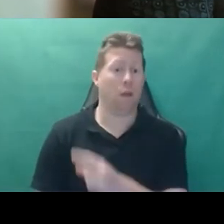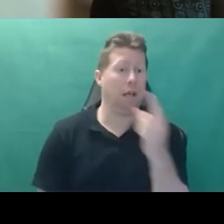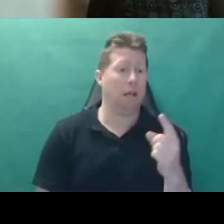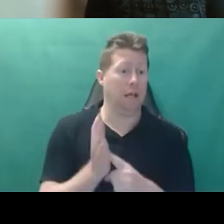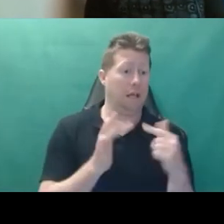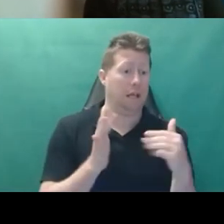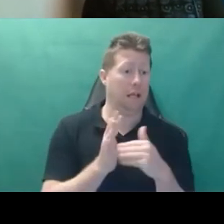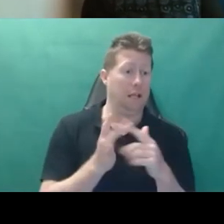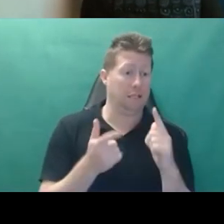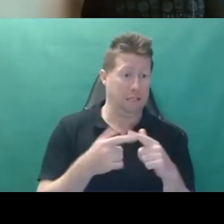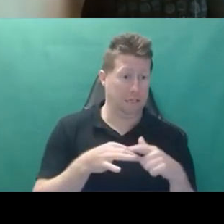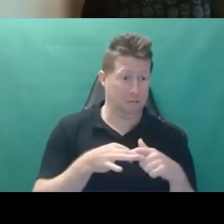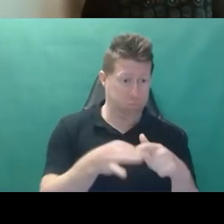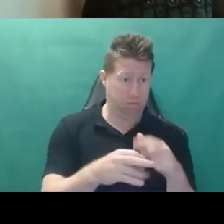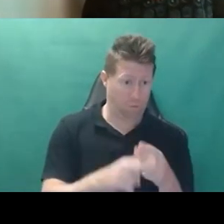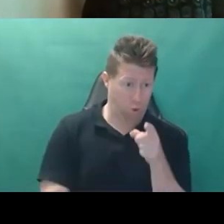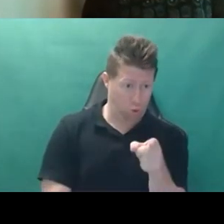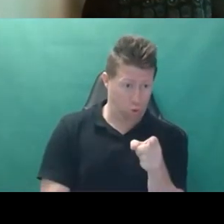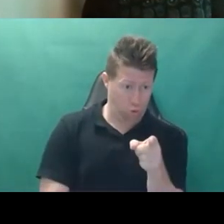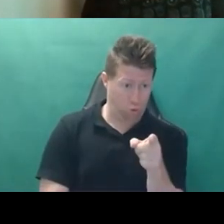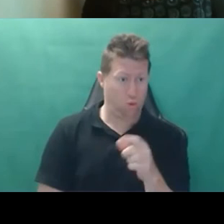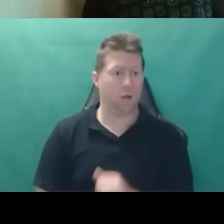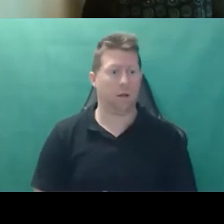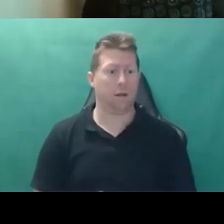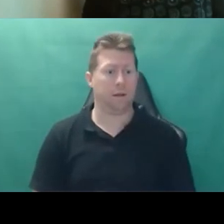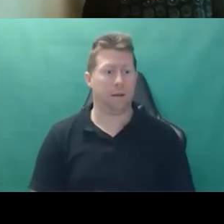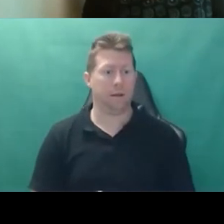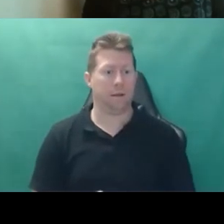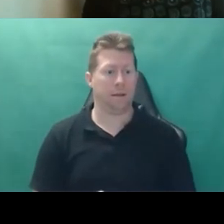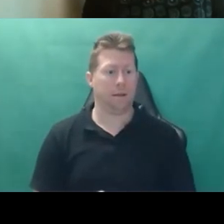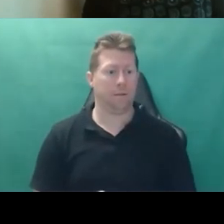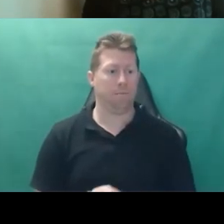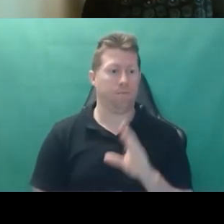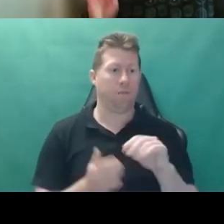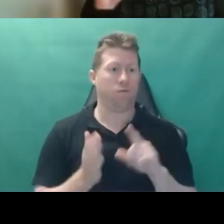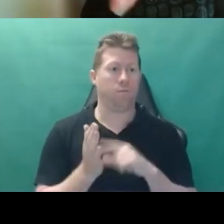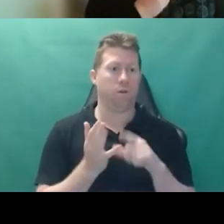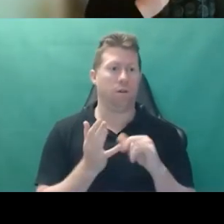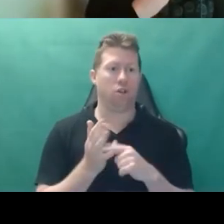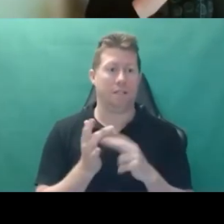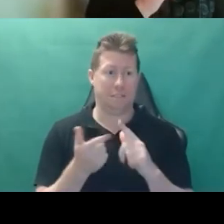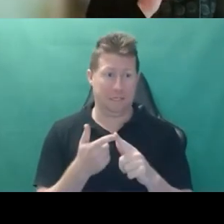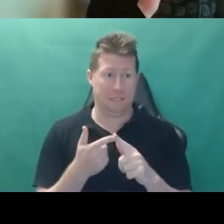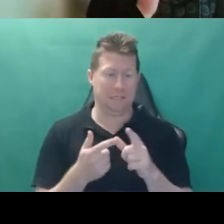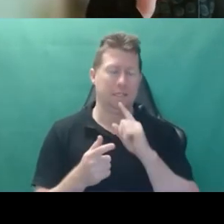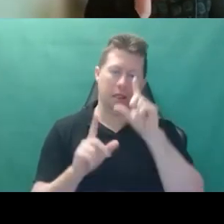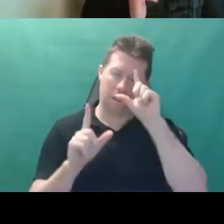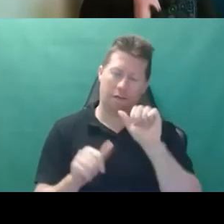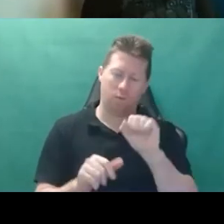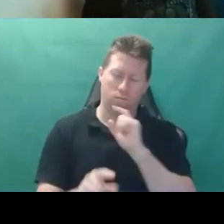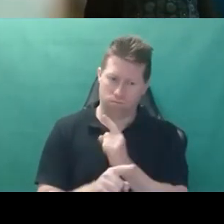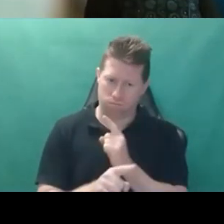Question for you. Um, uh, this is from Justine. She really loved your talk and she wanted